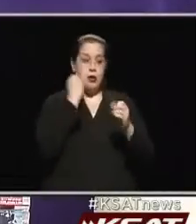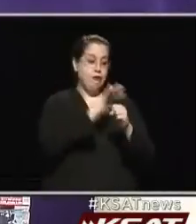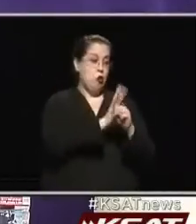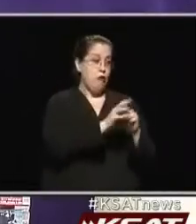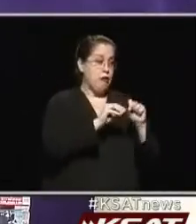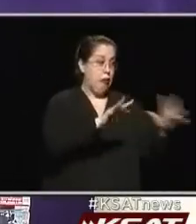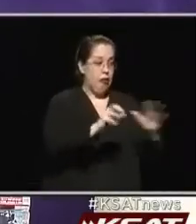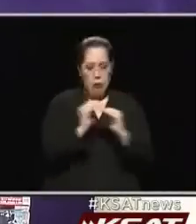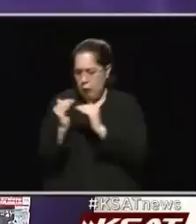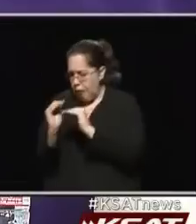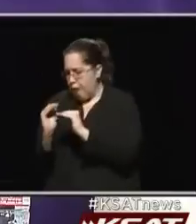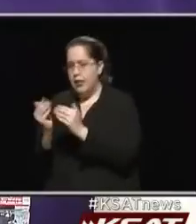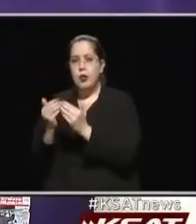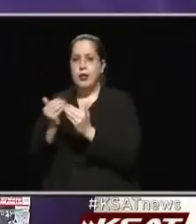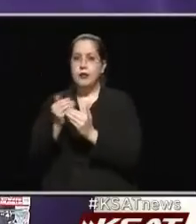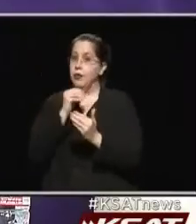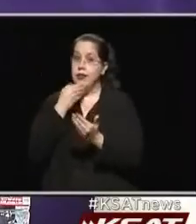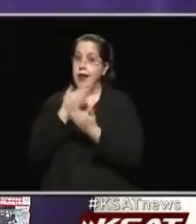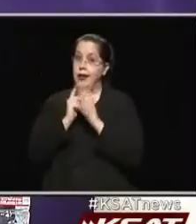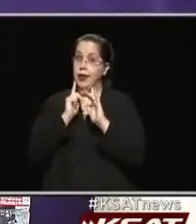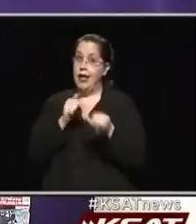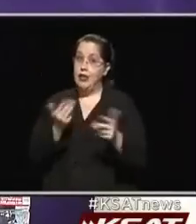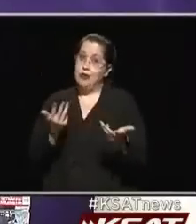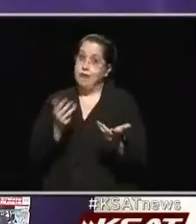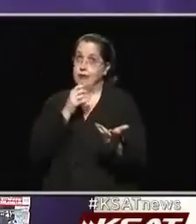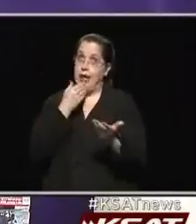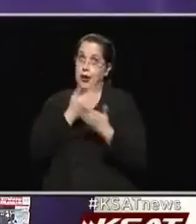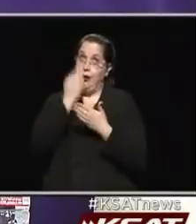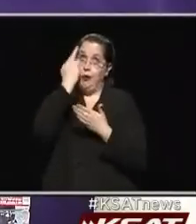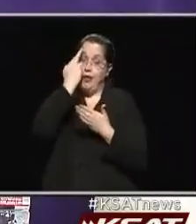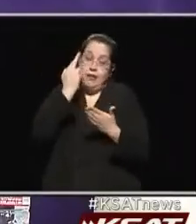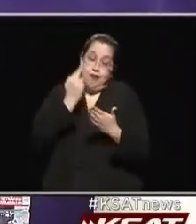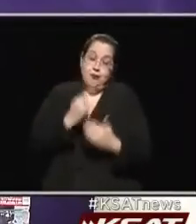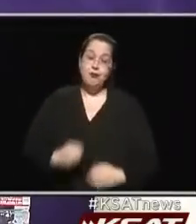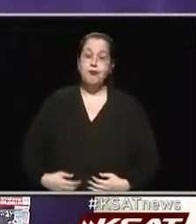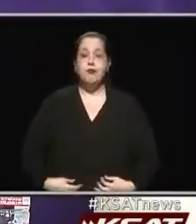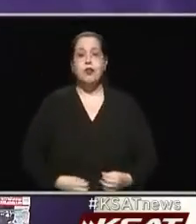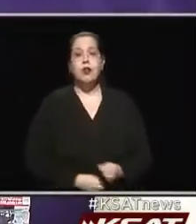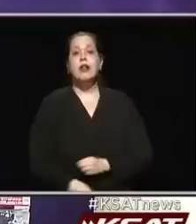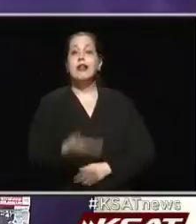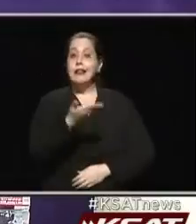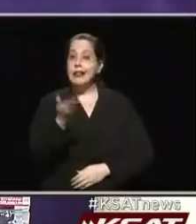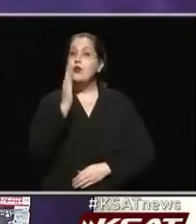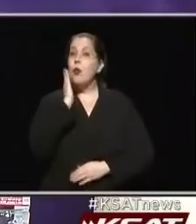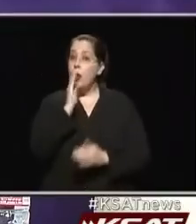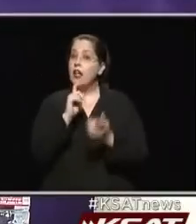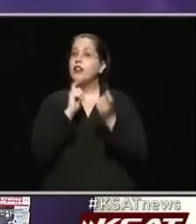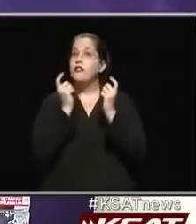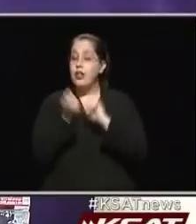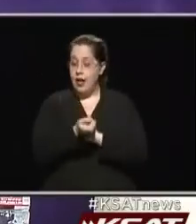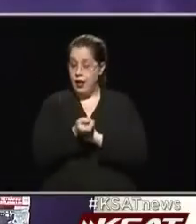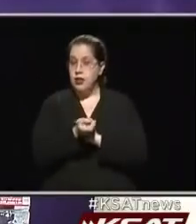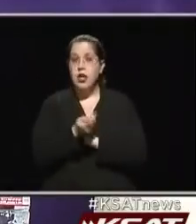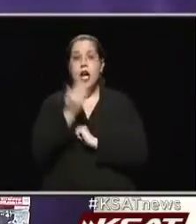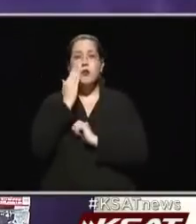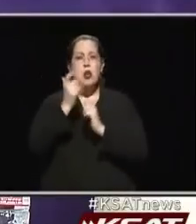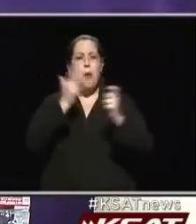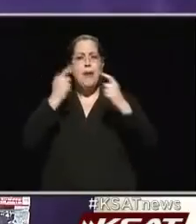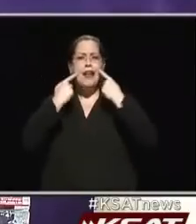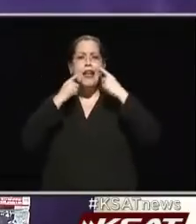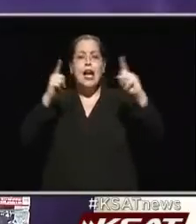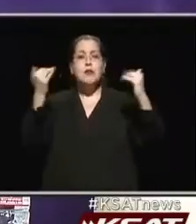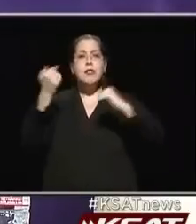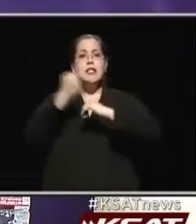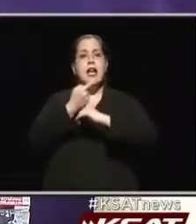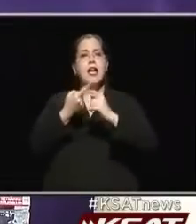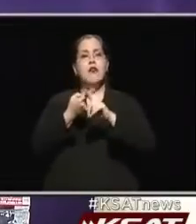it's not a very good answer and not a very good reason. Things are going to change, as we know. Big announcement today